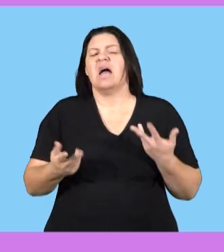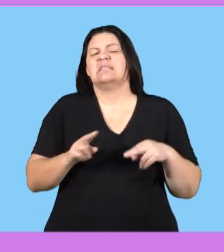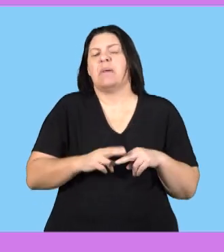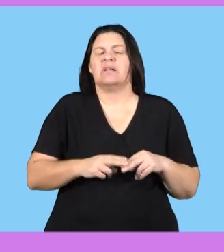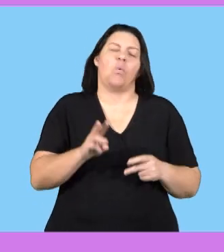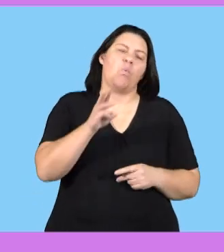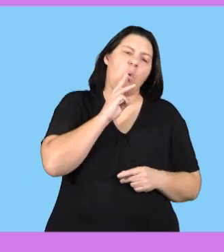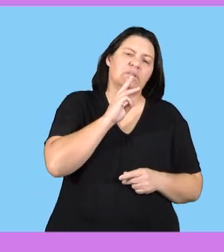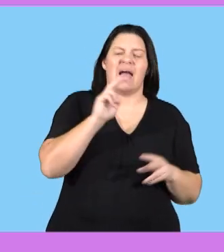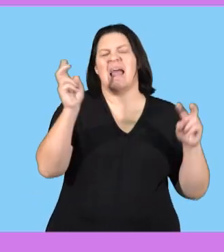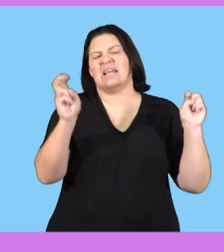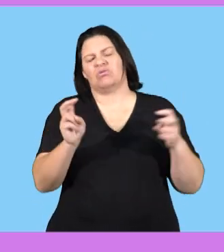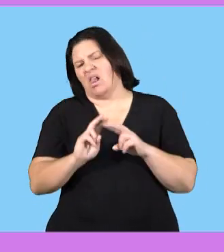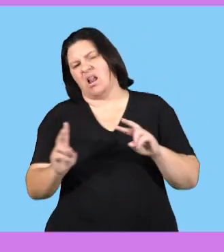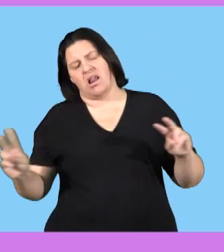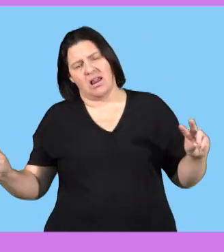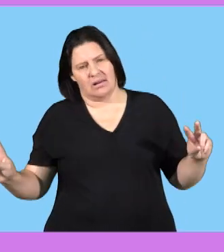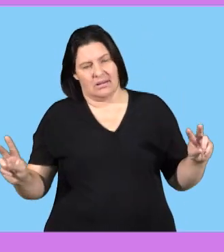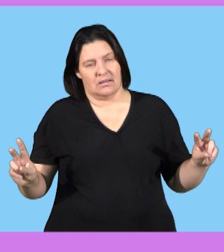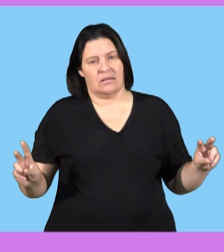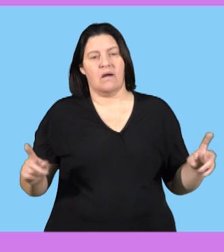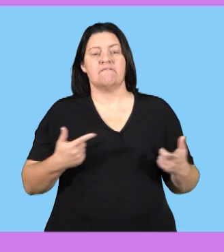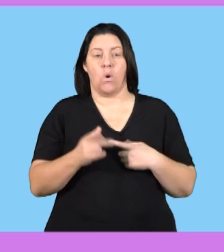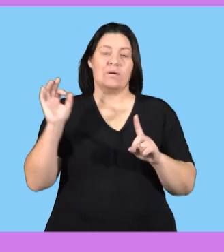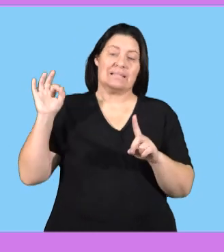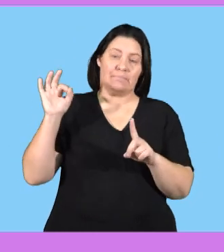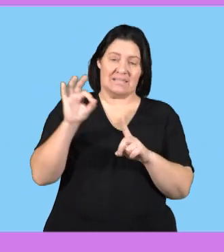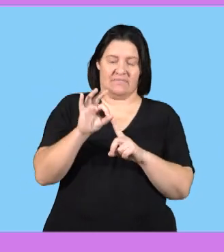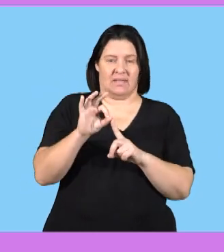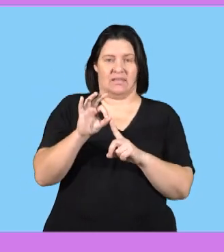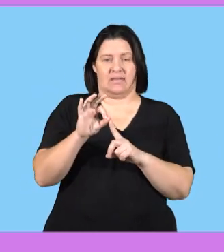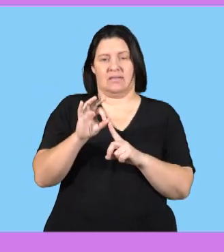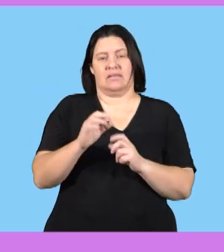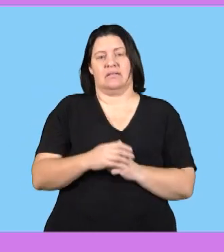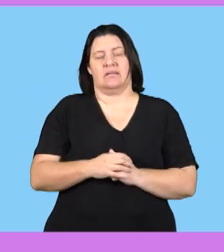with, water, electricity, and so forth. And this is for a specific,